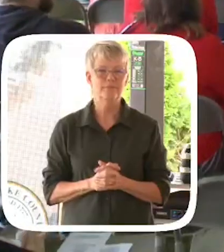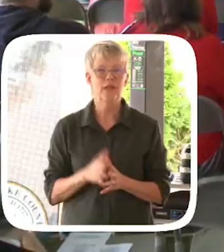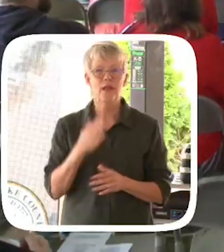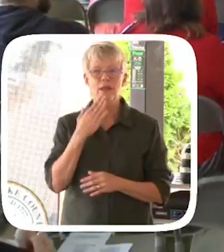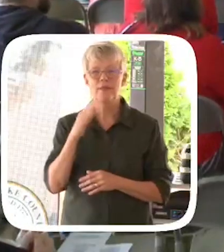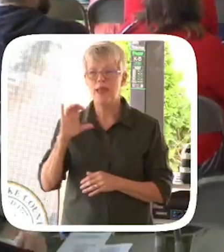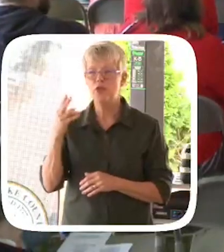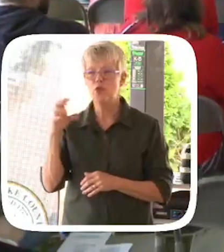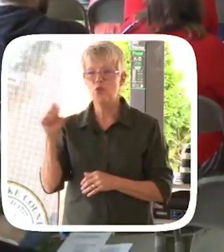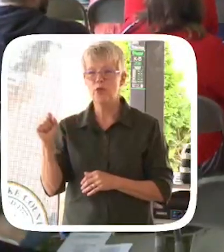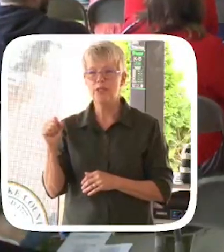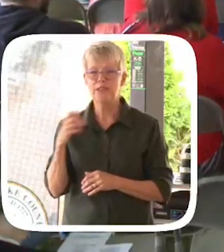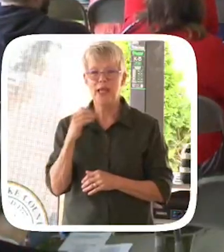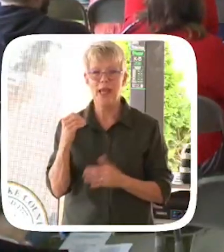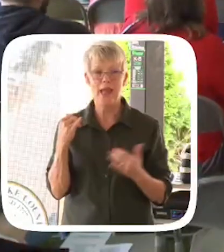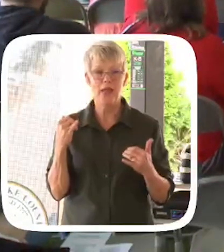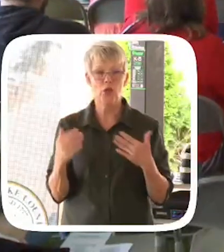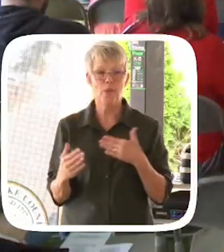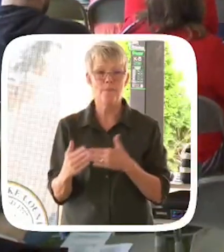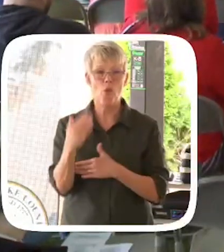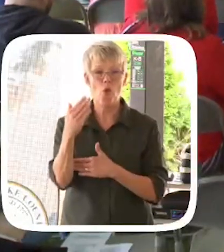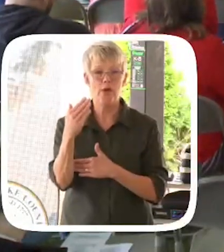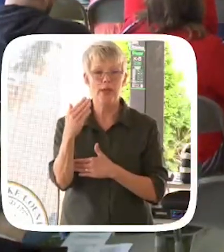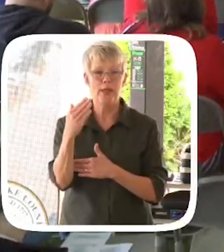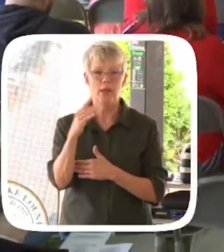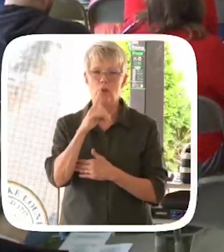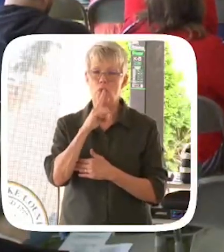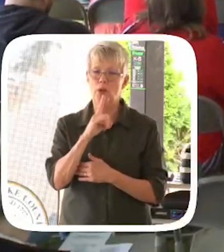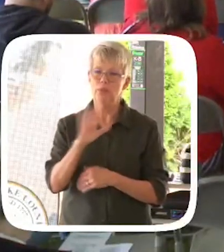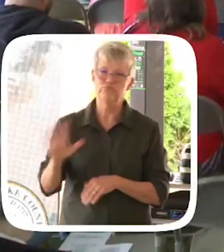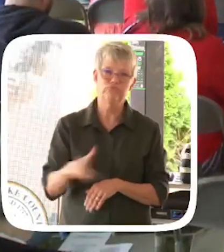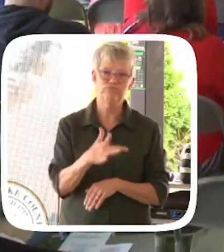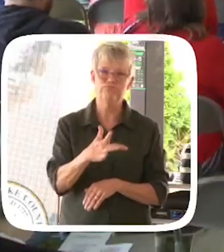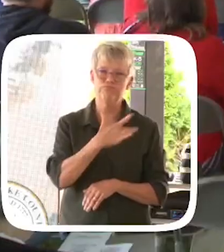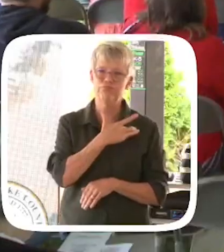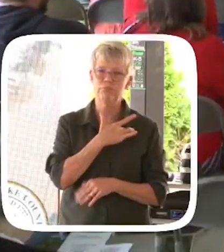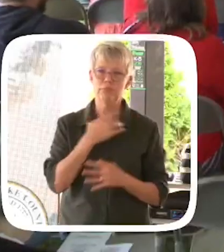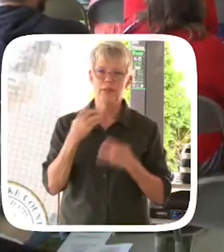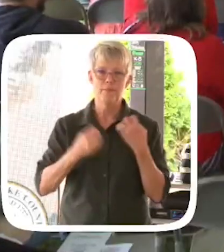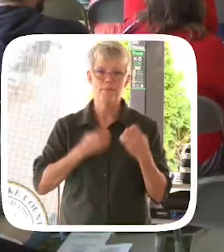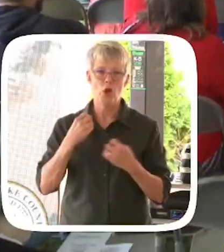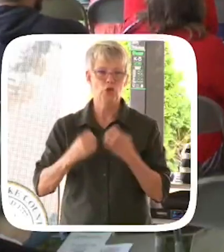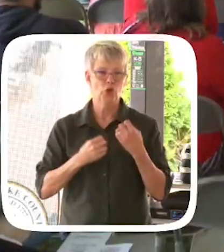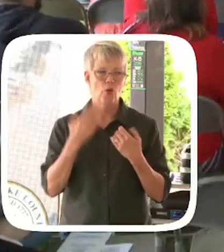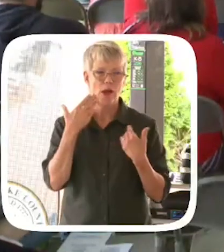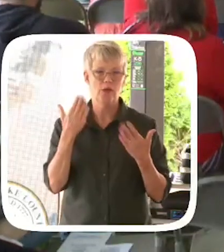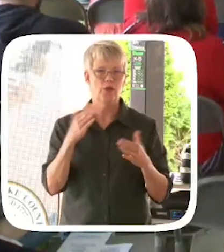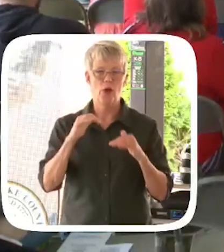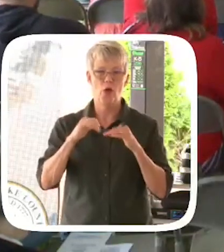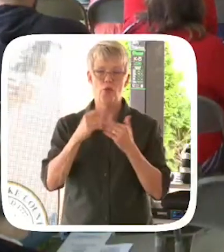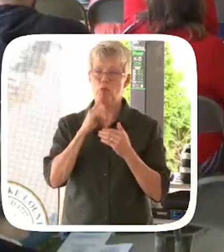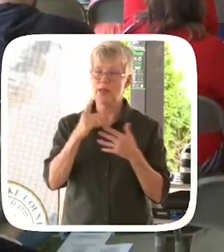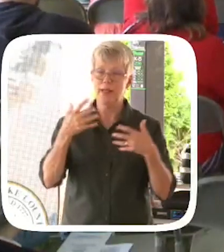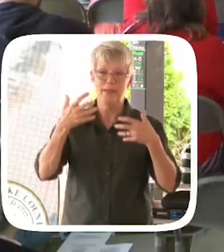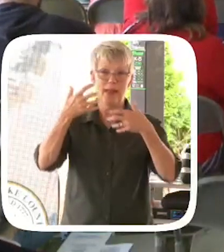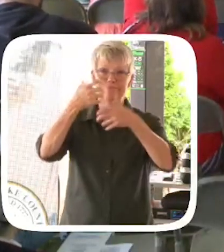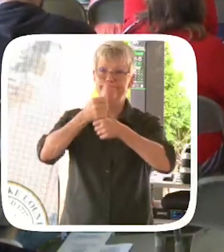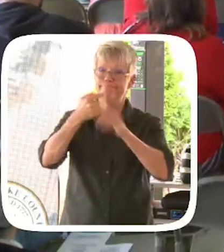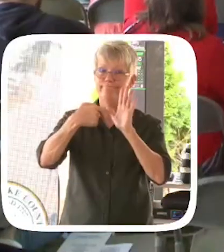Thank you, Chris, and good morning. What a powerful and emotional video. I'm not sure how you follow that. That sums up everything, doesn't